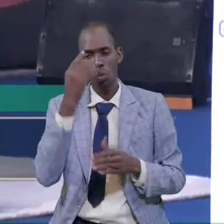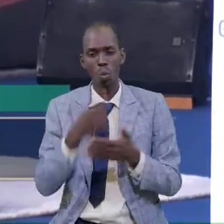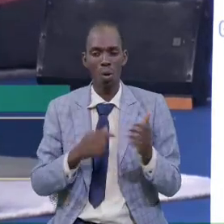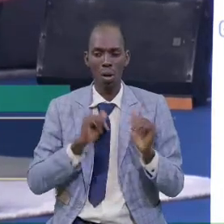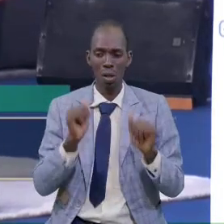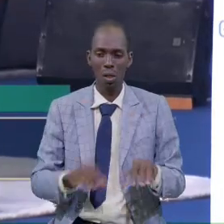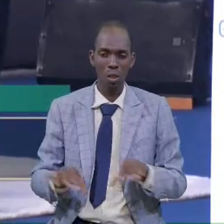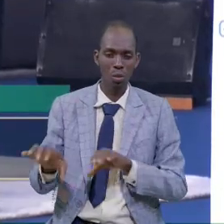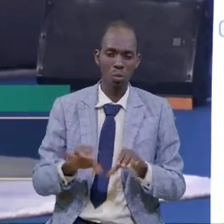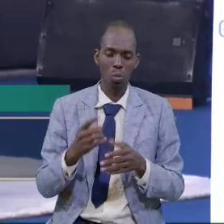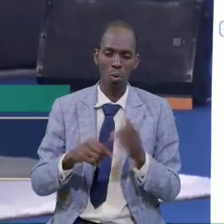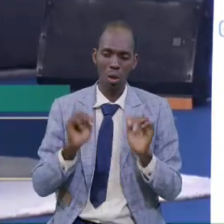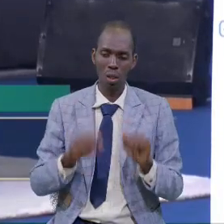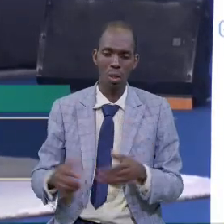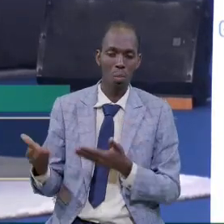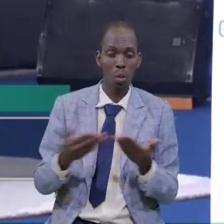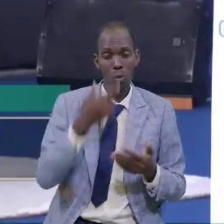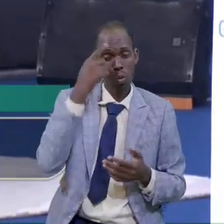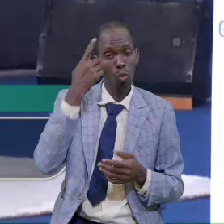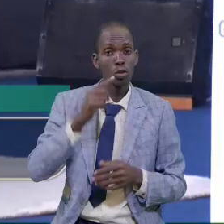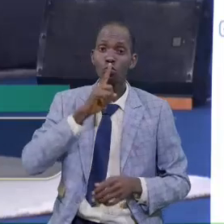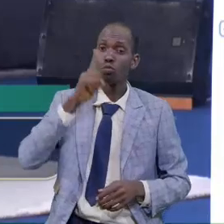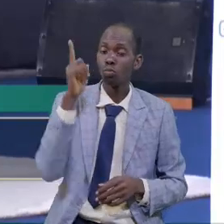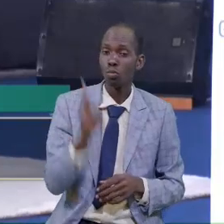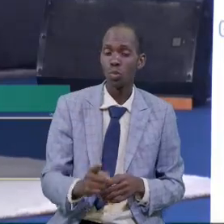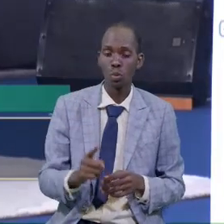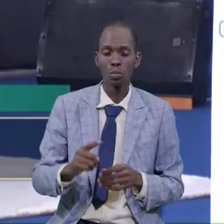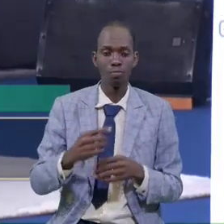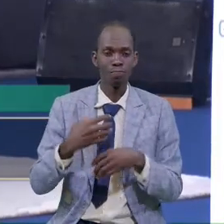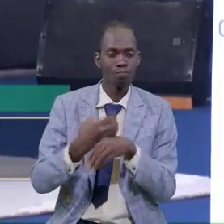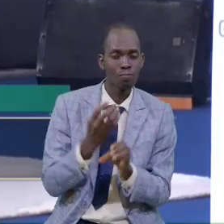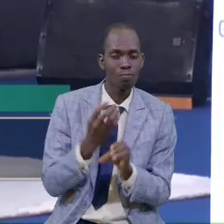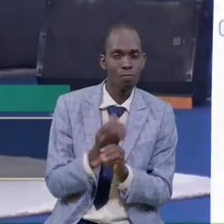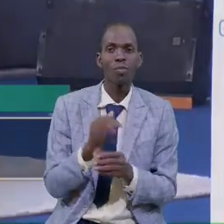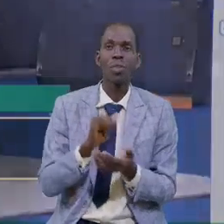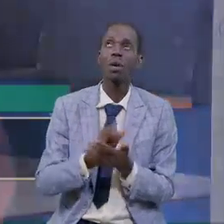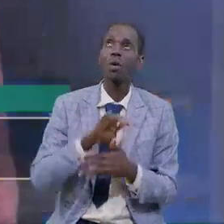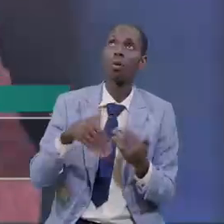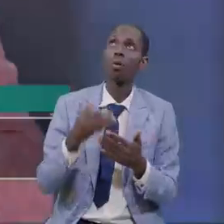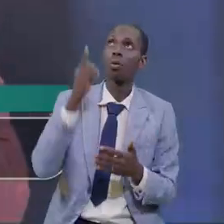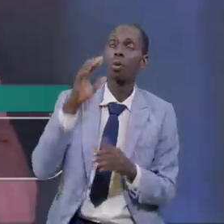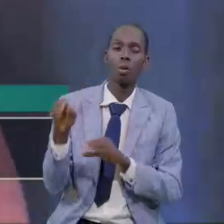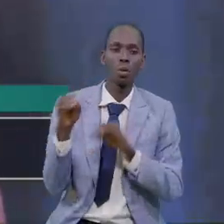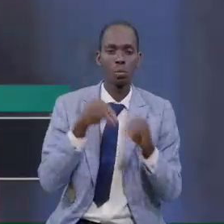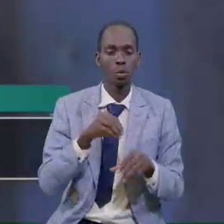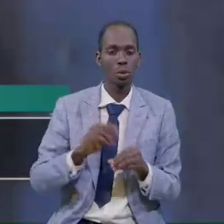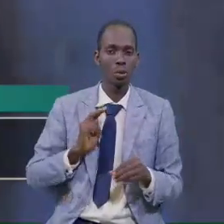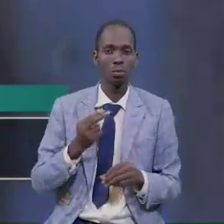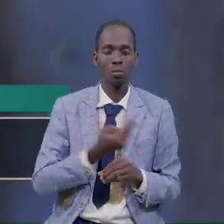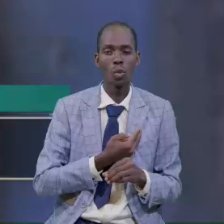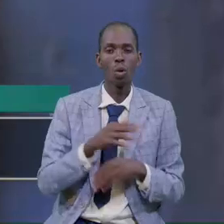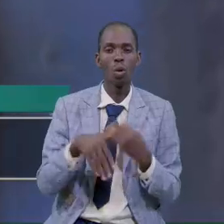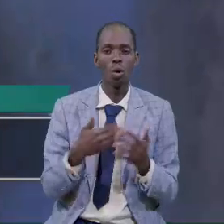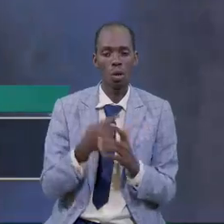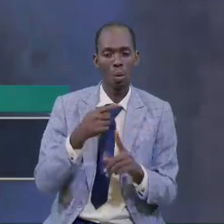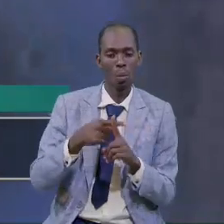original creation that he put, all the good things and the practical and the possible things, all the positive things in our heart,